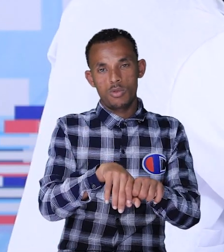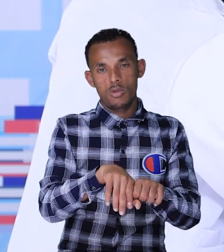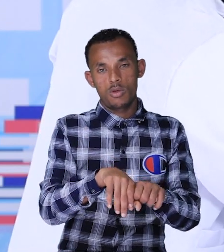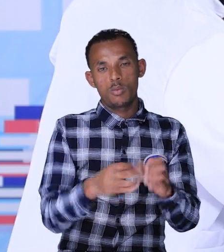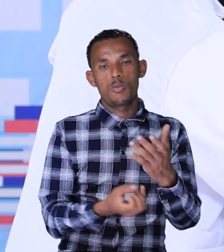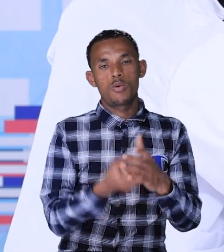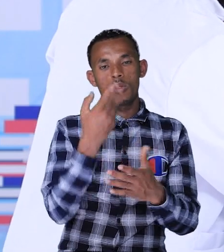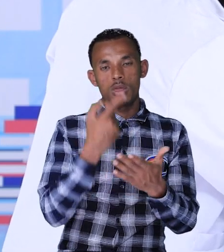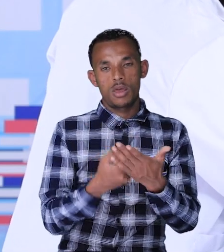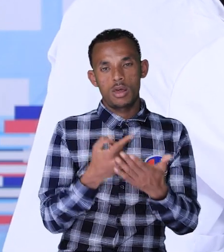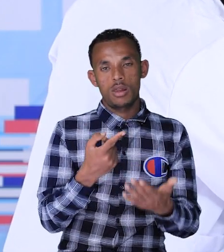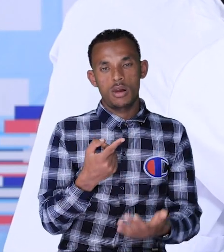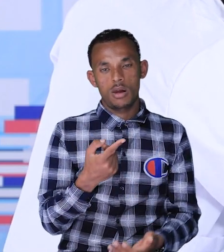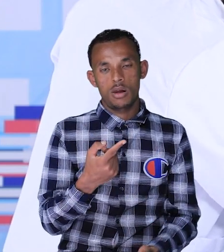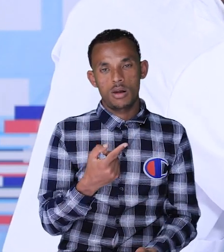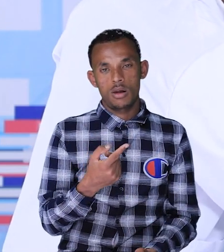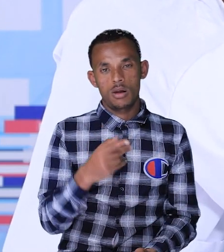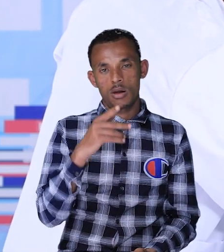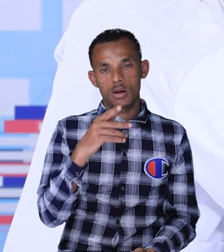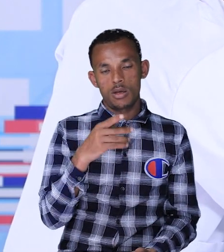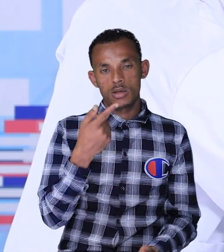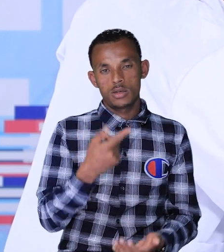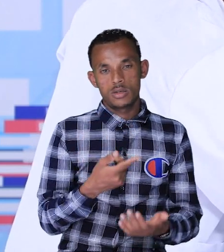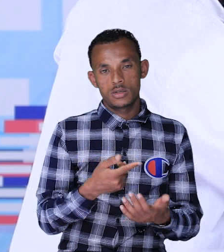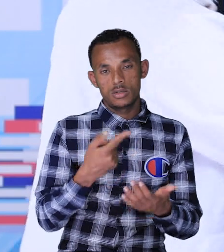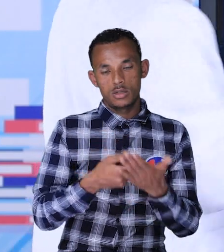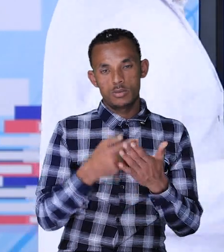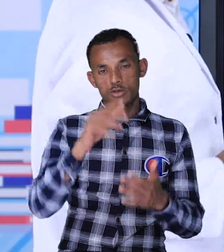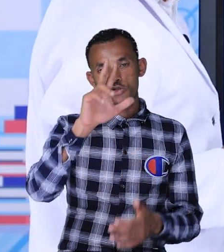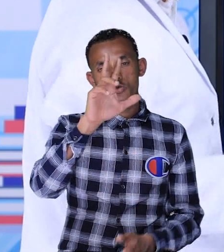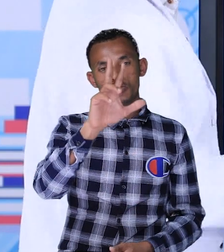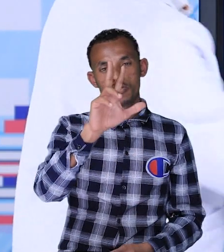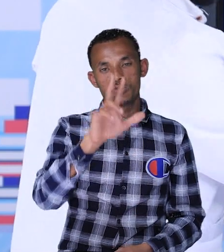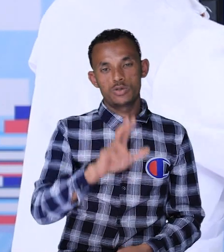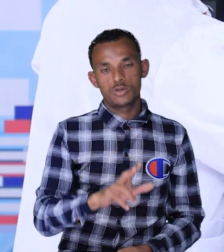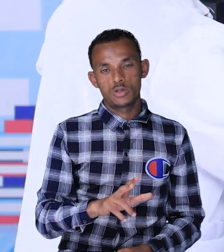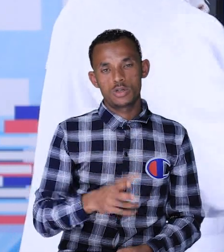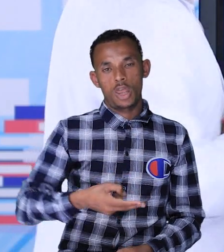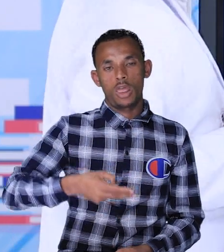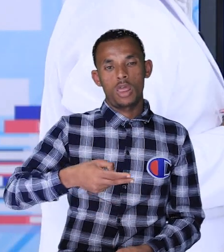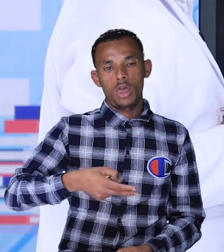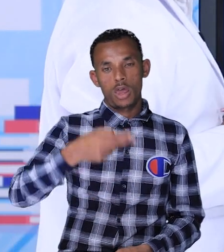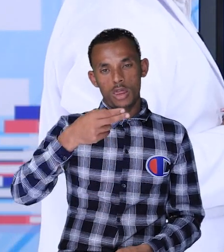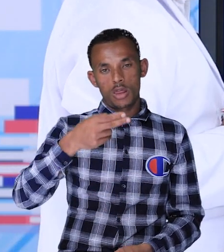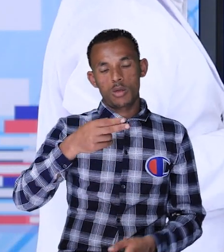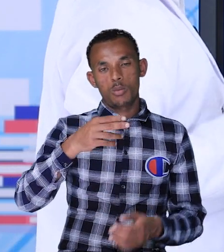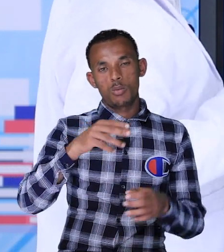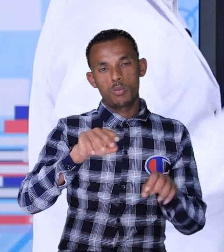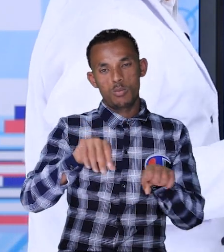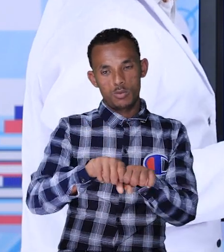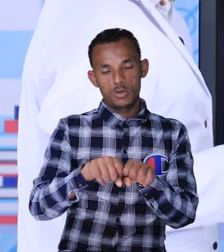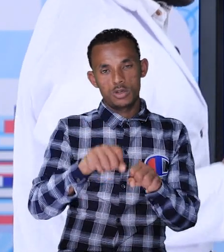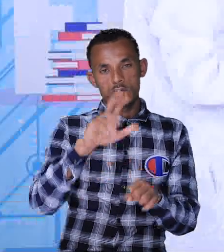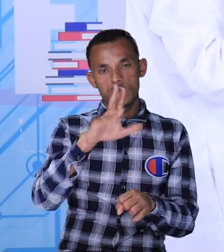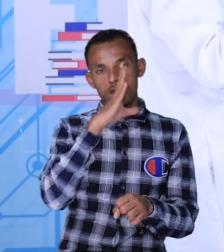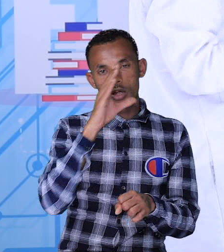the number of boots produced here is it is, this part it is 3, the height of boots, 3.